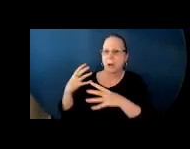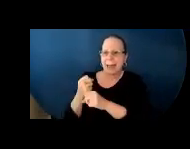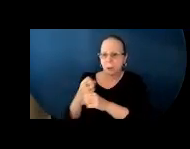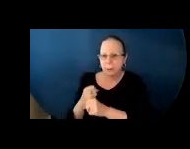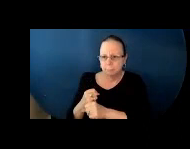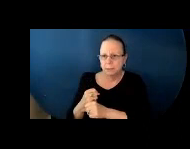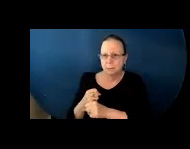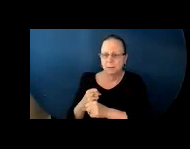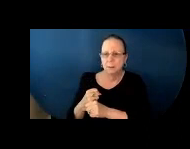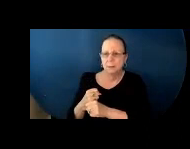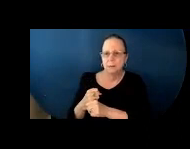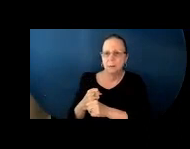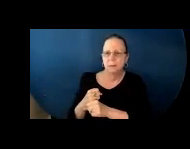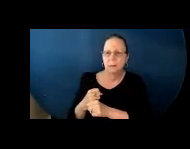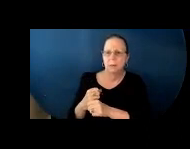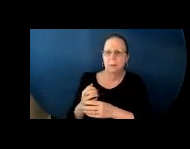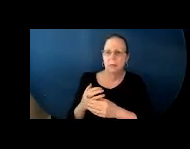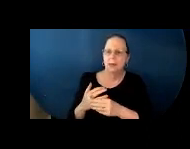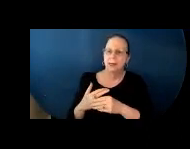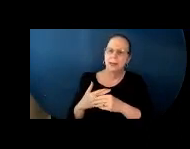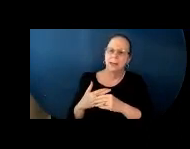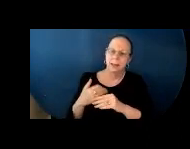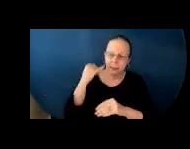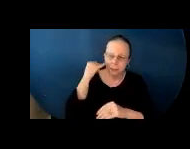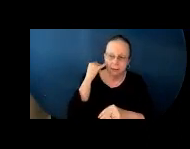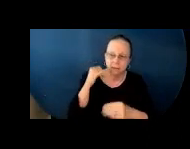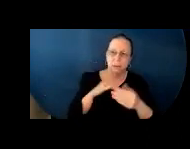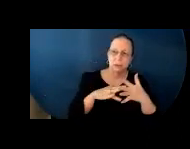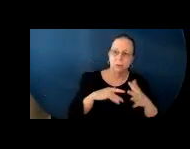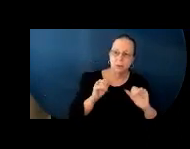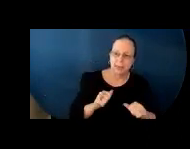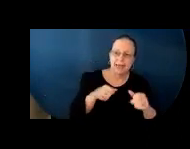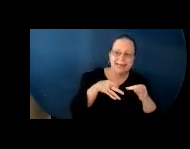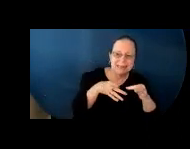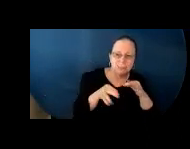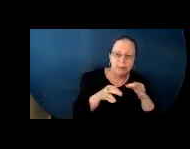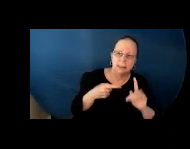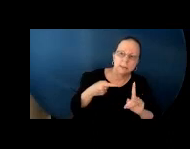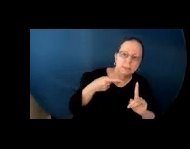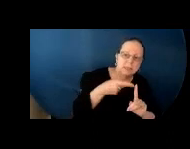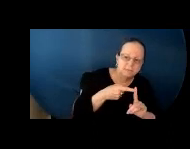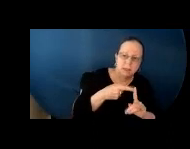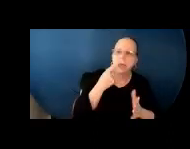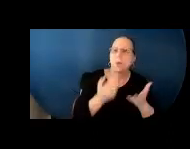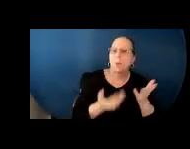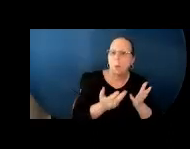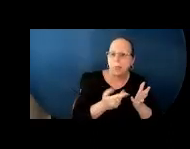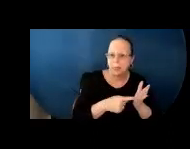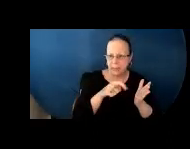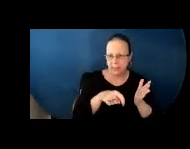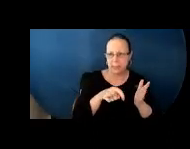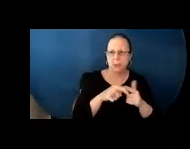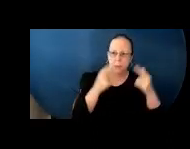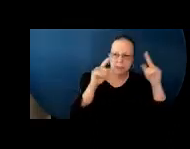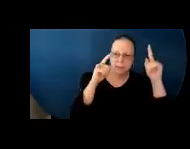And so if a student can explain specifically what they need to succeed, you know, in my experience,